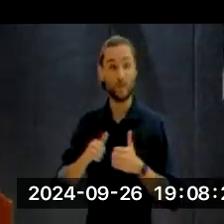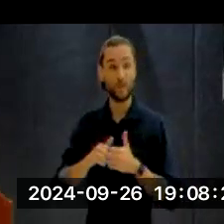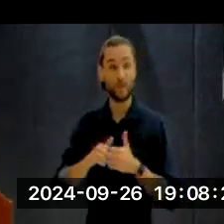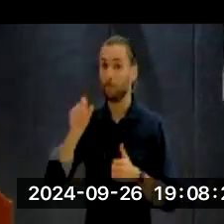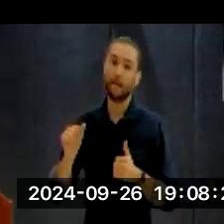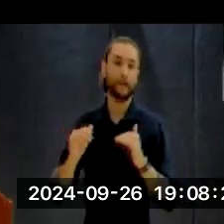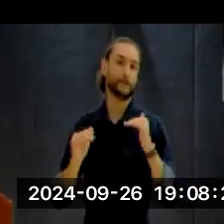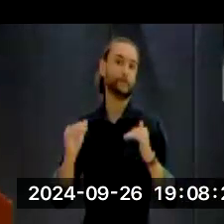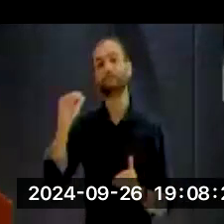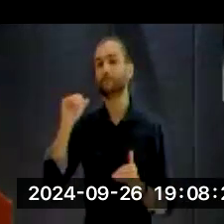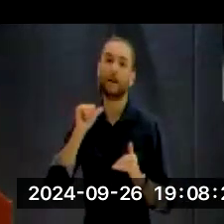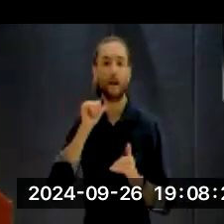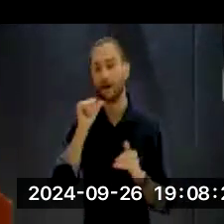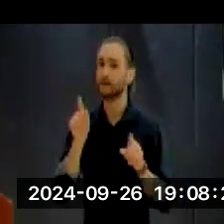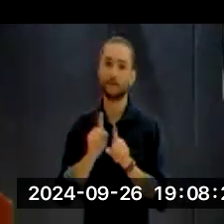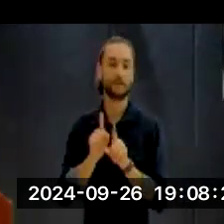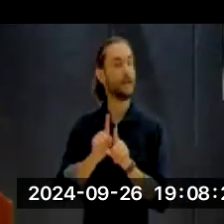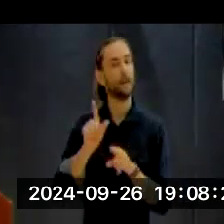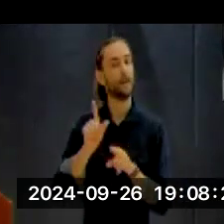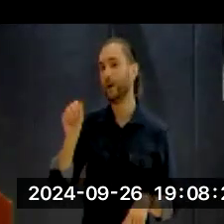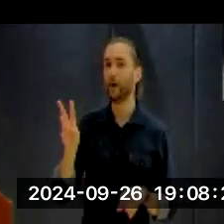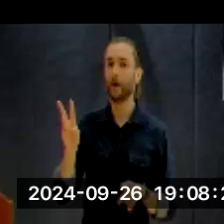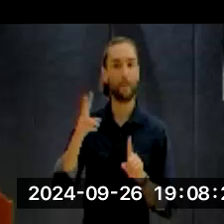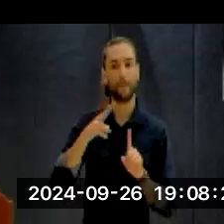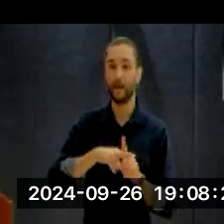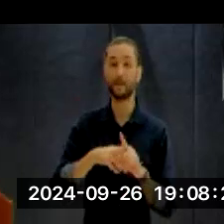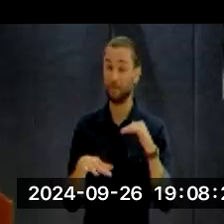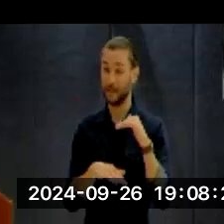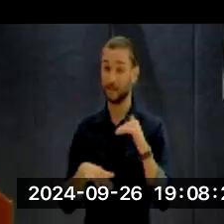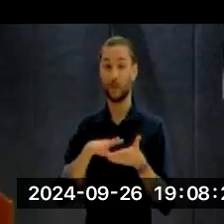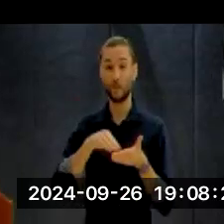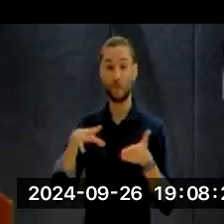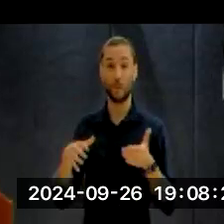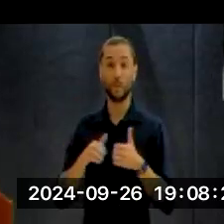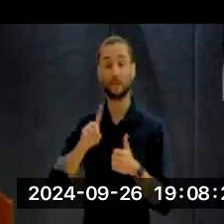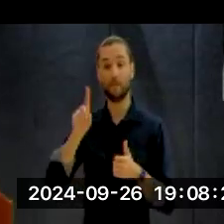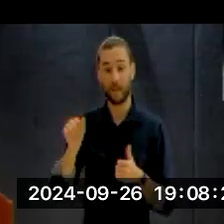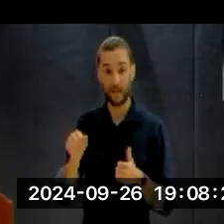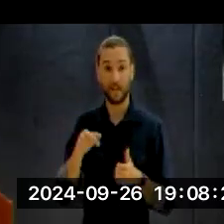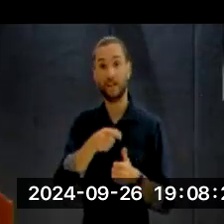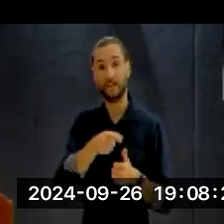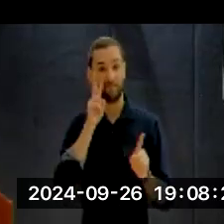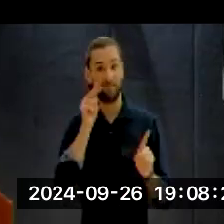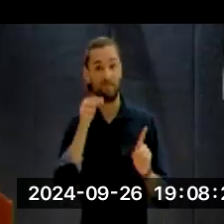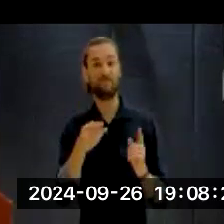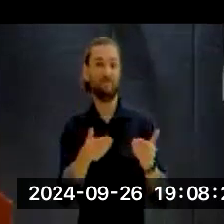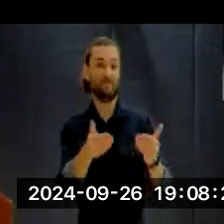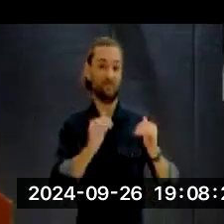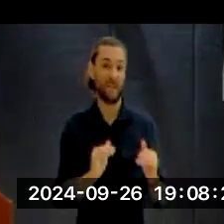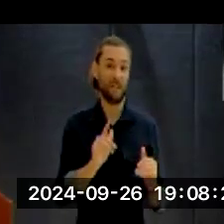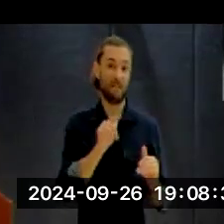equally applied. Essentially, students with disabilities are treated as second-class citizens